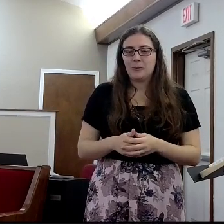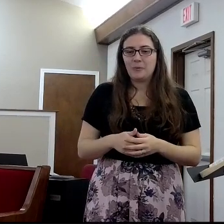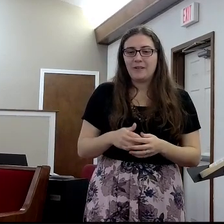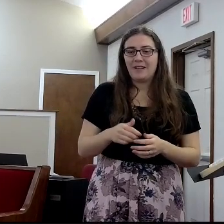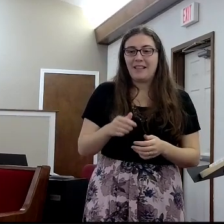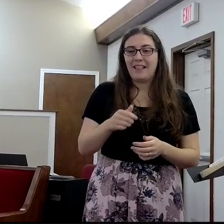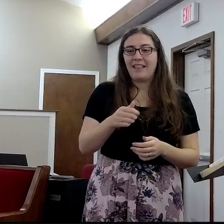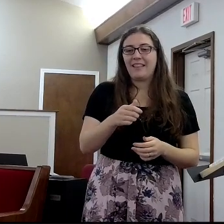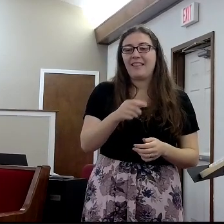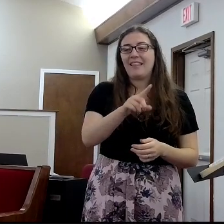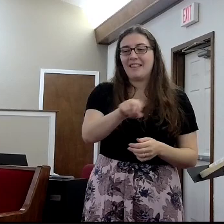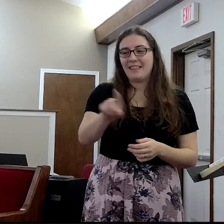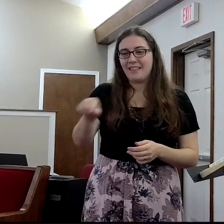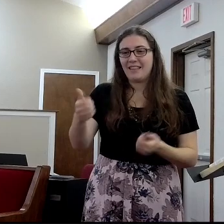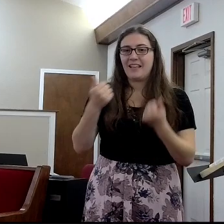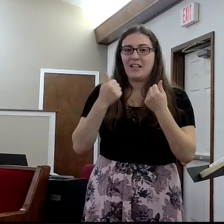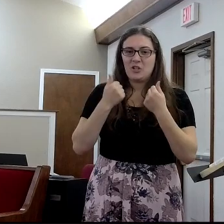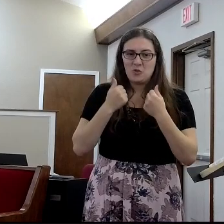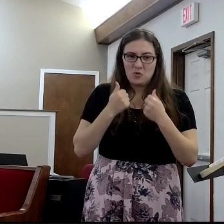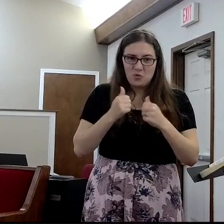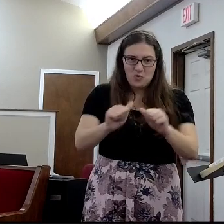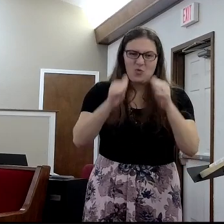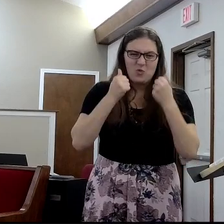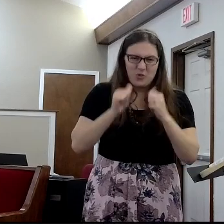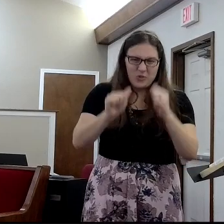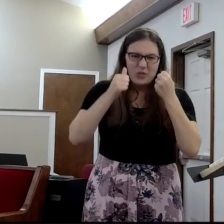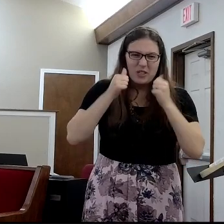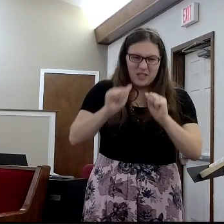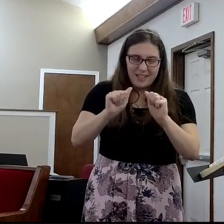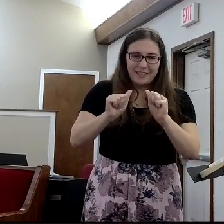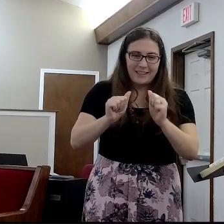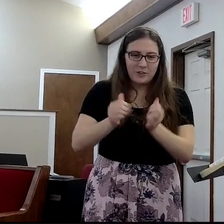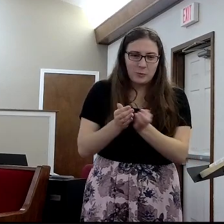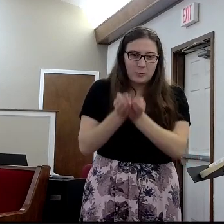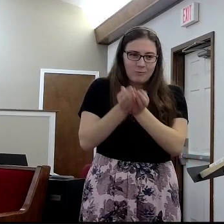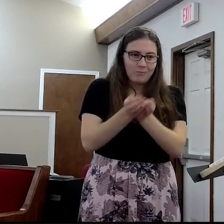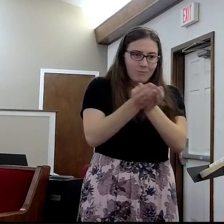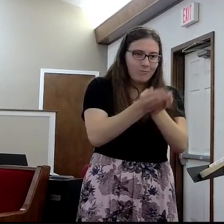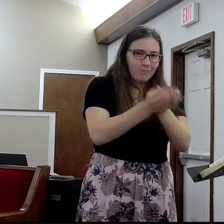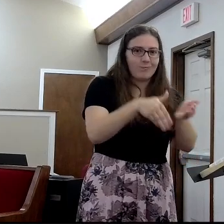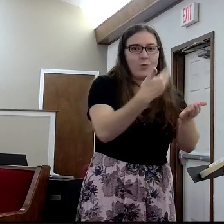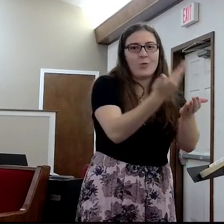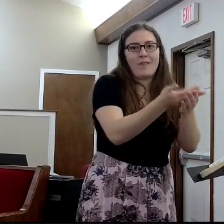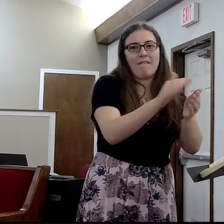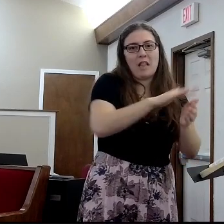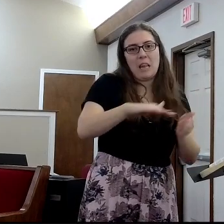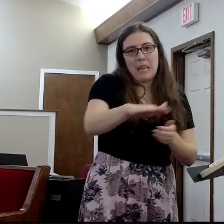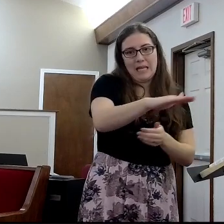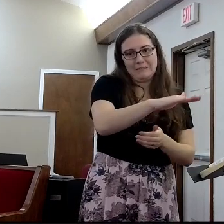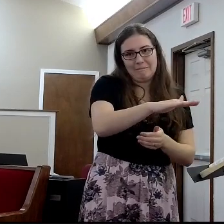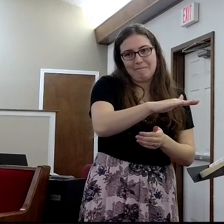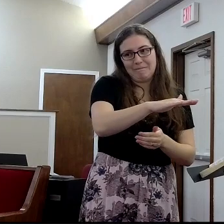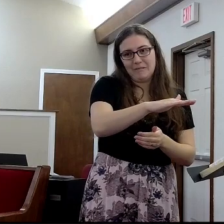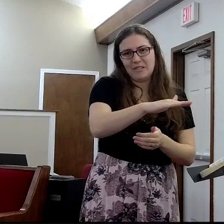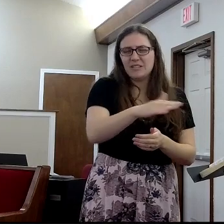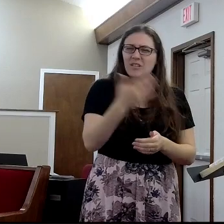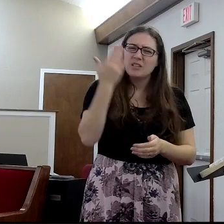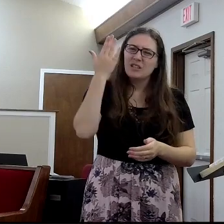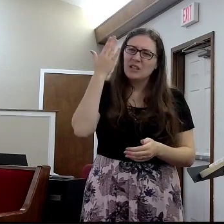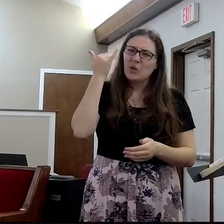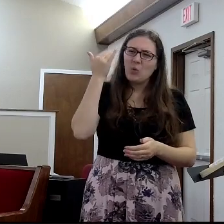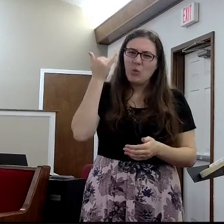their hands. So they rowed hard to bring it to the land. Now, what sense does rowing hard in